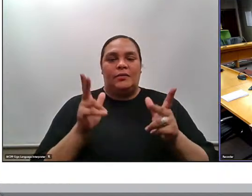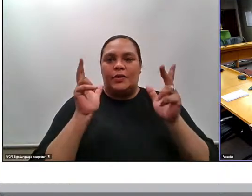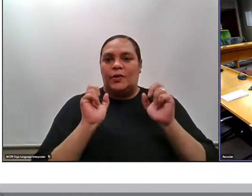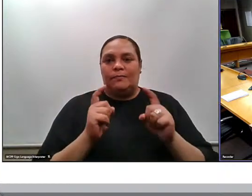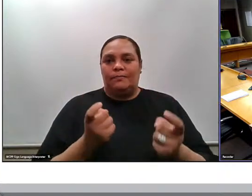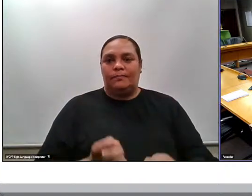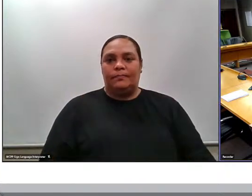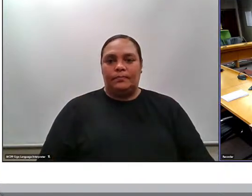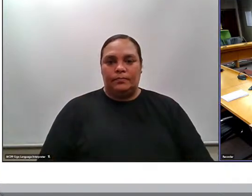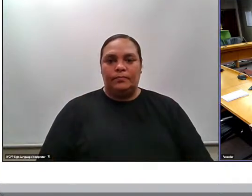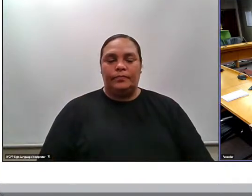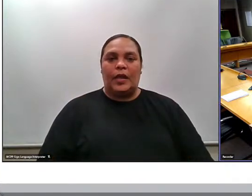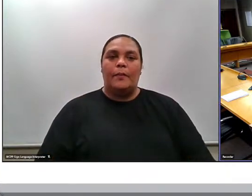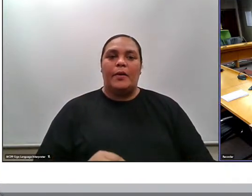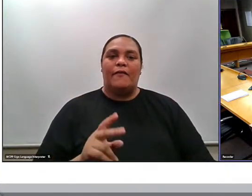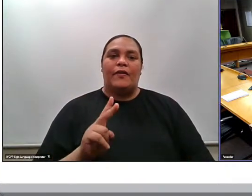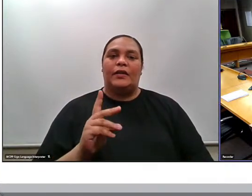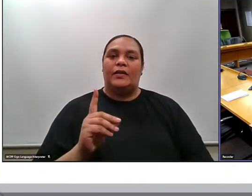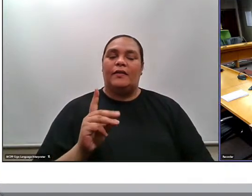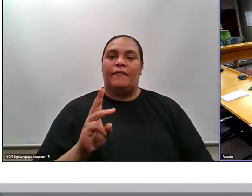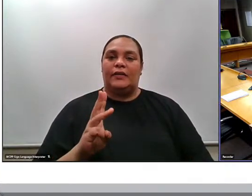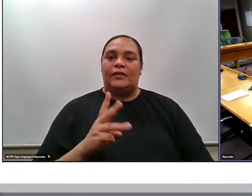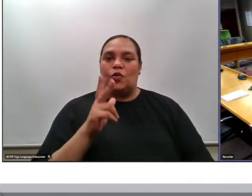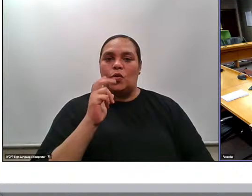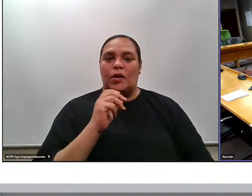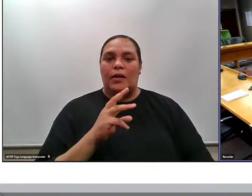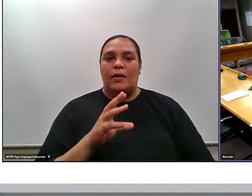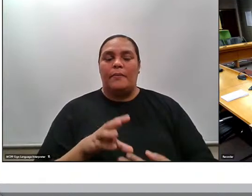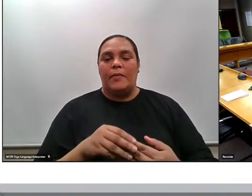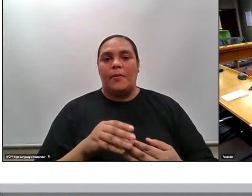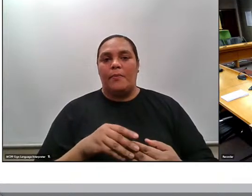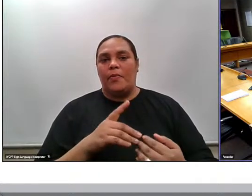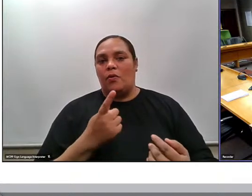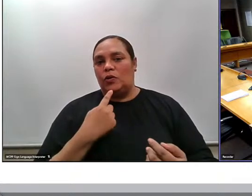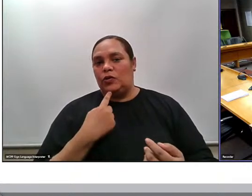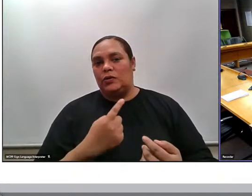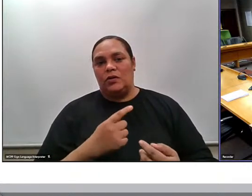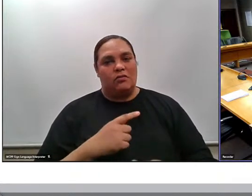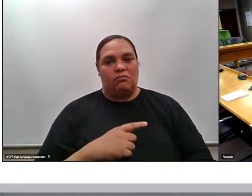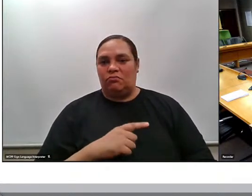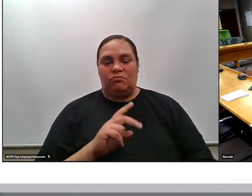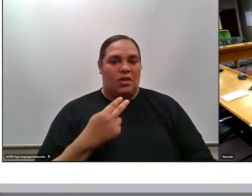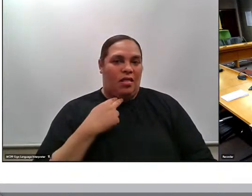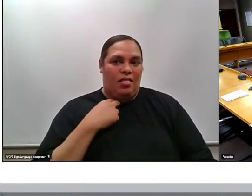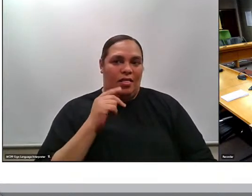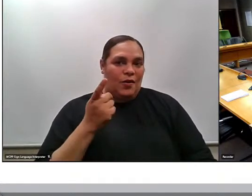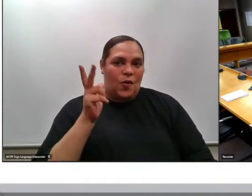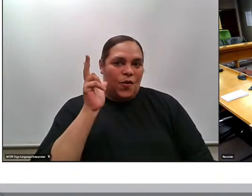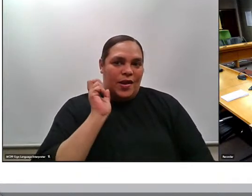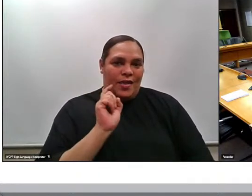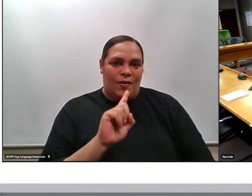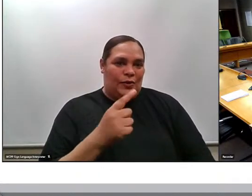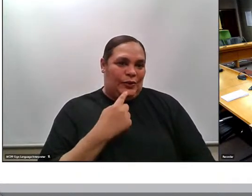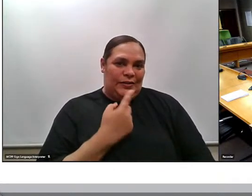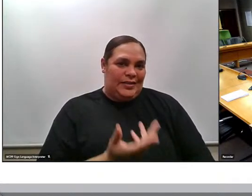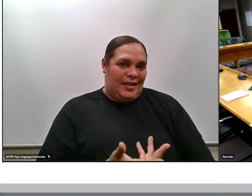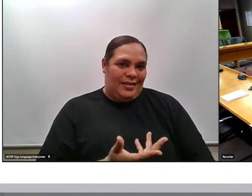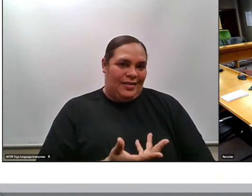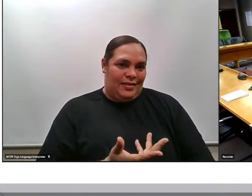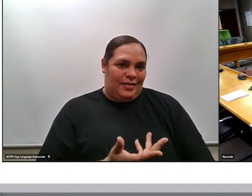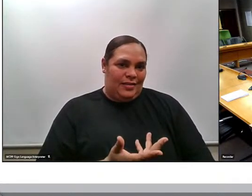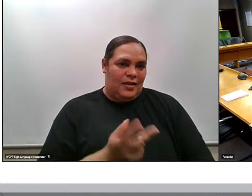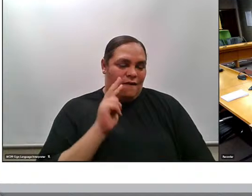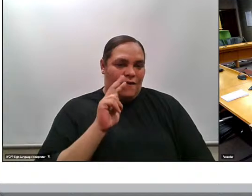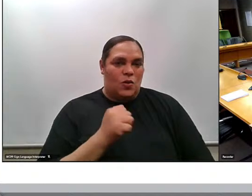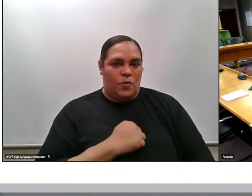Okay. Member van der Westhuizen, did you hear Member Nkamba Botja? No, Okay. unfortunately not. Can I give my